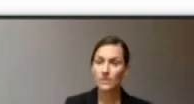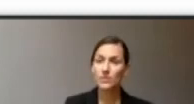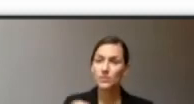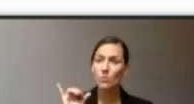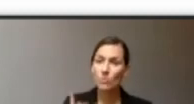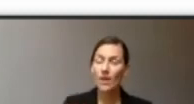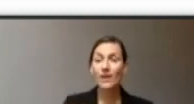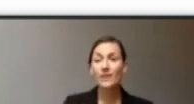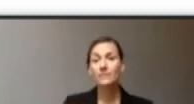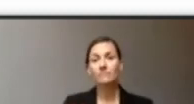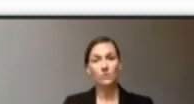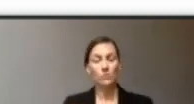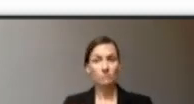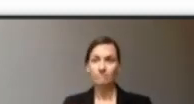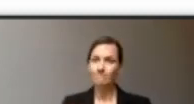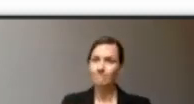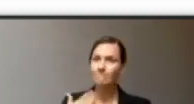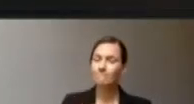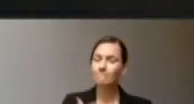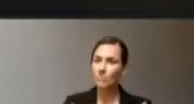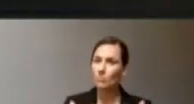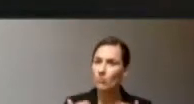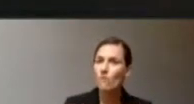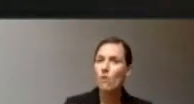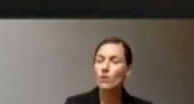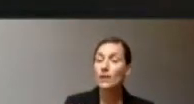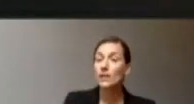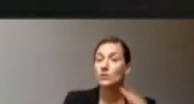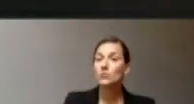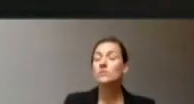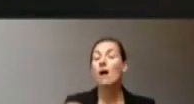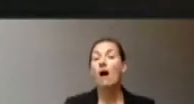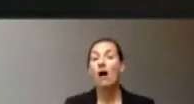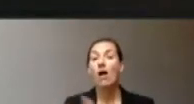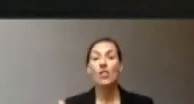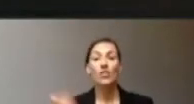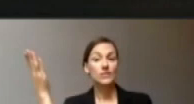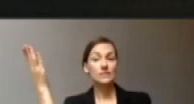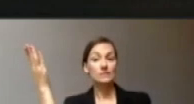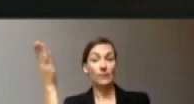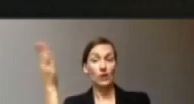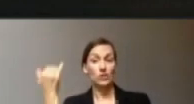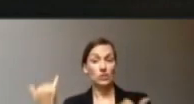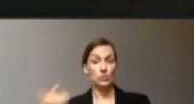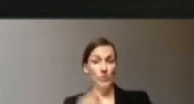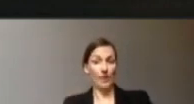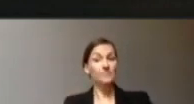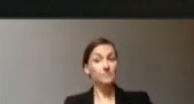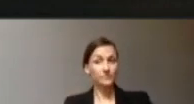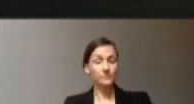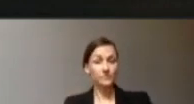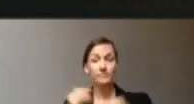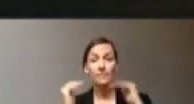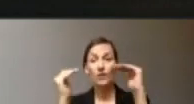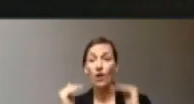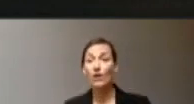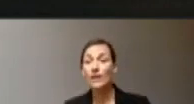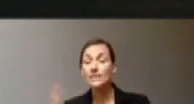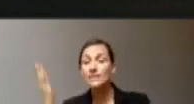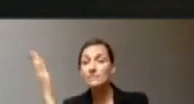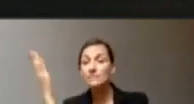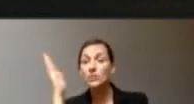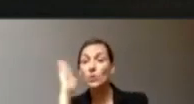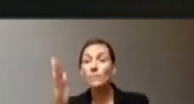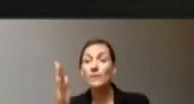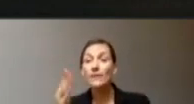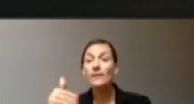so pleased to move forward and introduce some of the additional speakers that we have with us today. Our next speaker is going to be